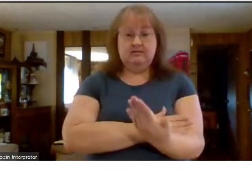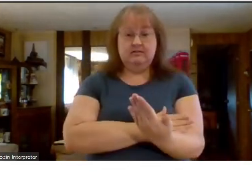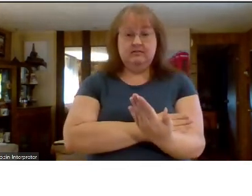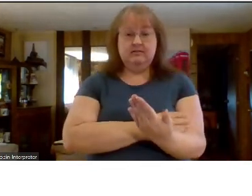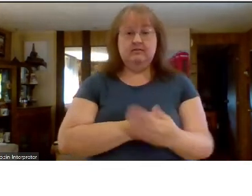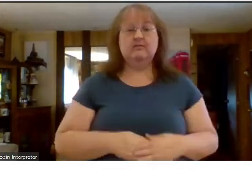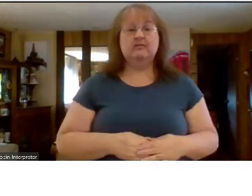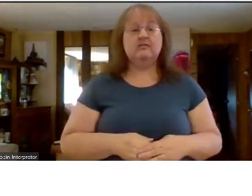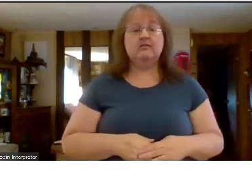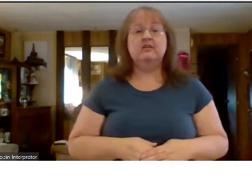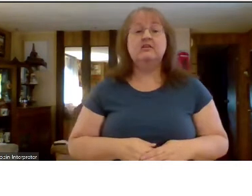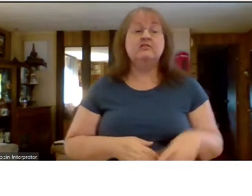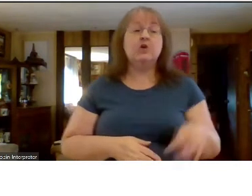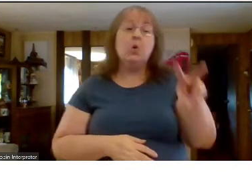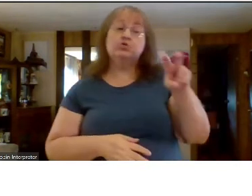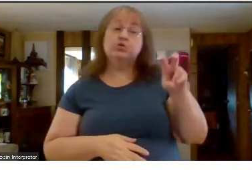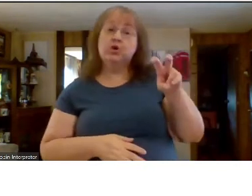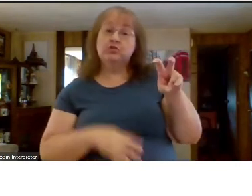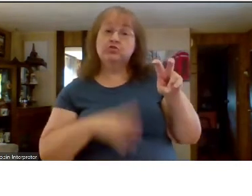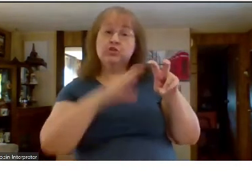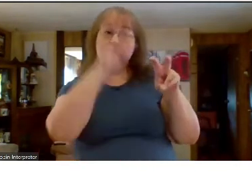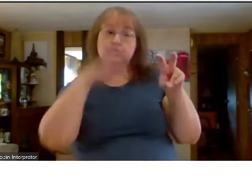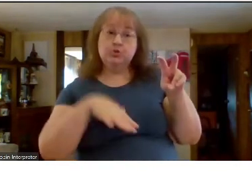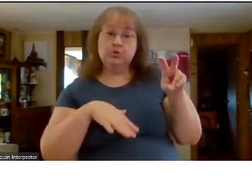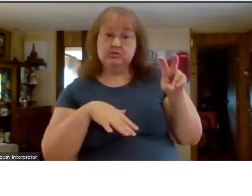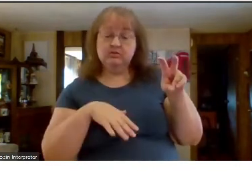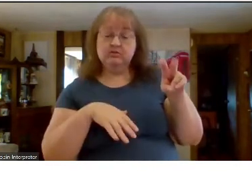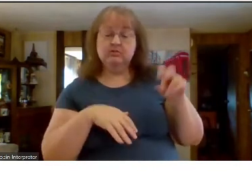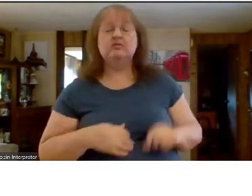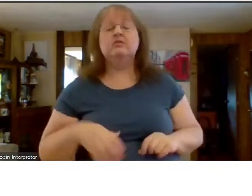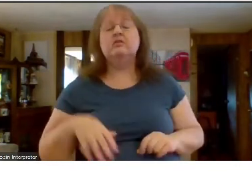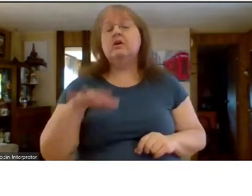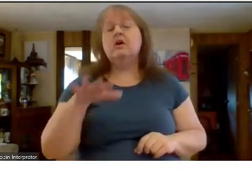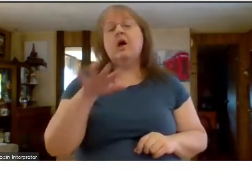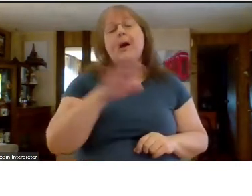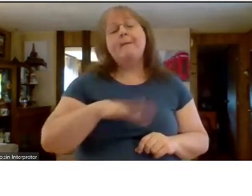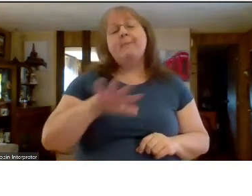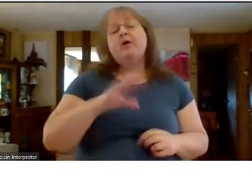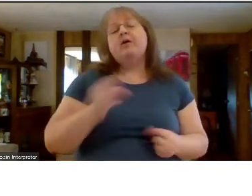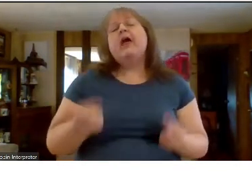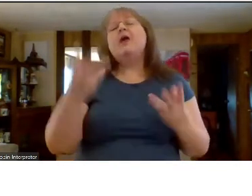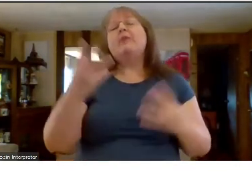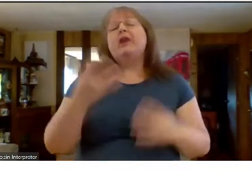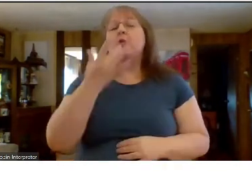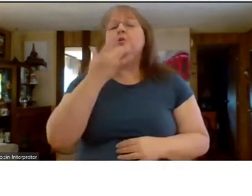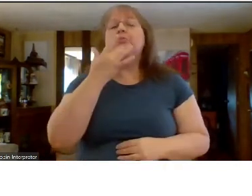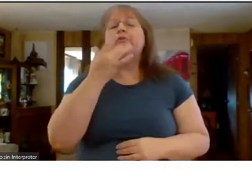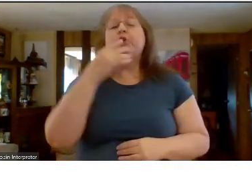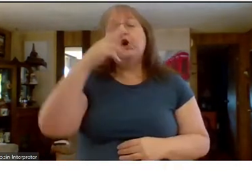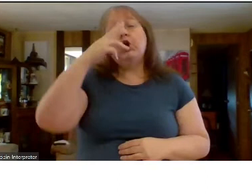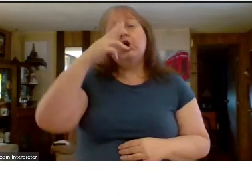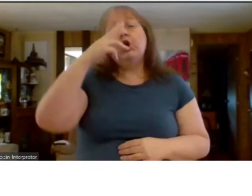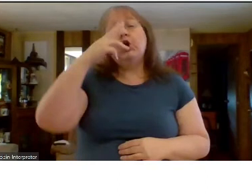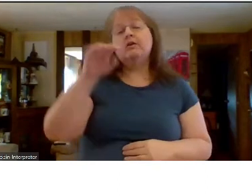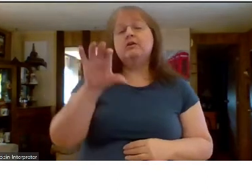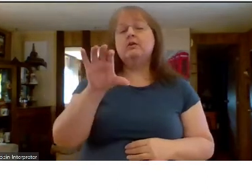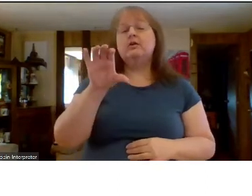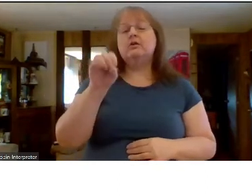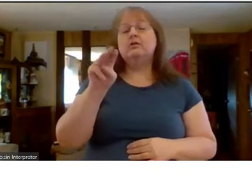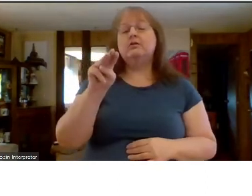are listed in the table below. Out of a population of 200, about how many would